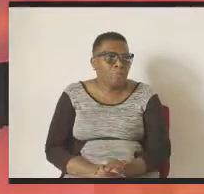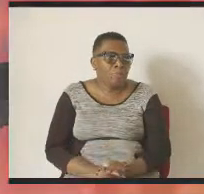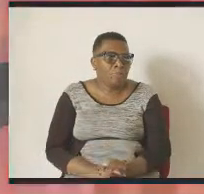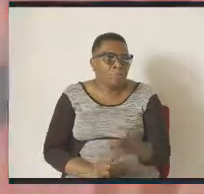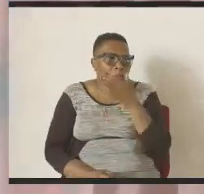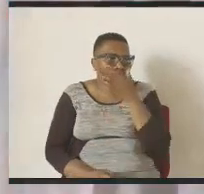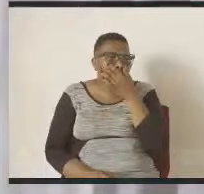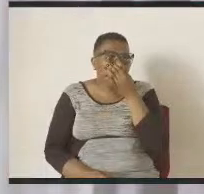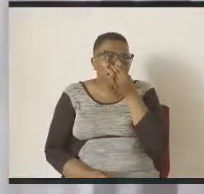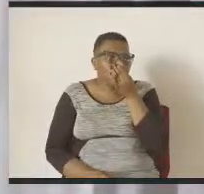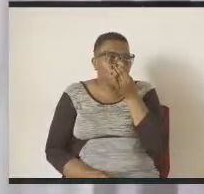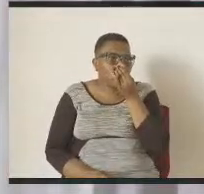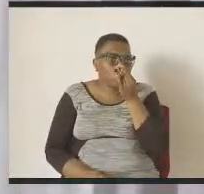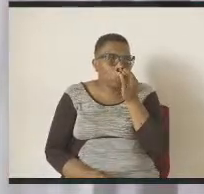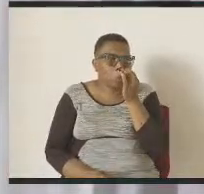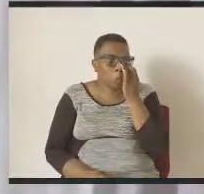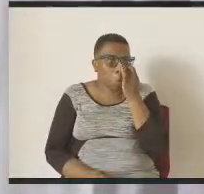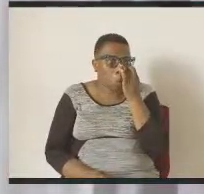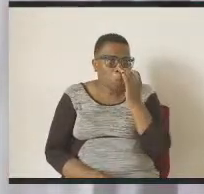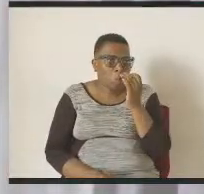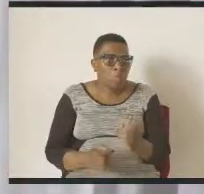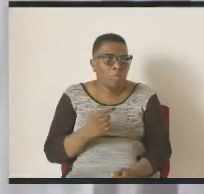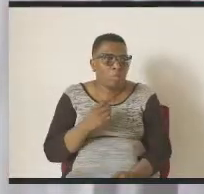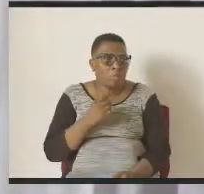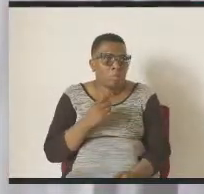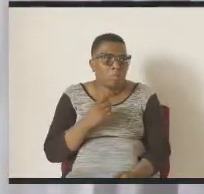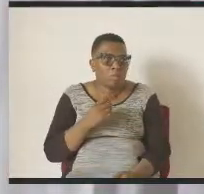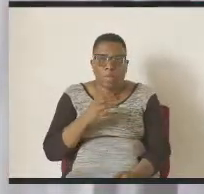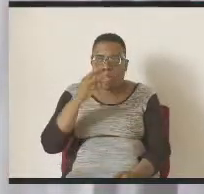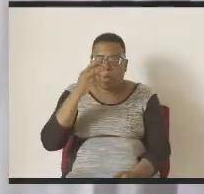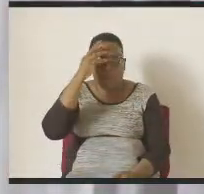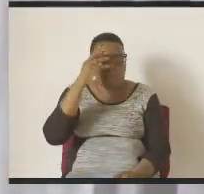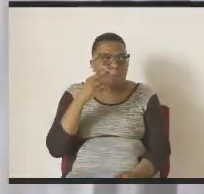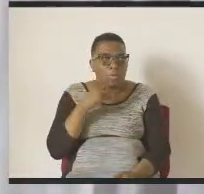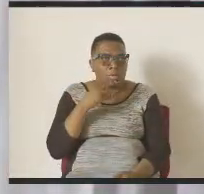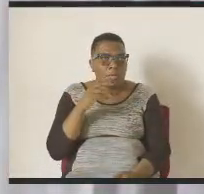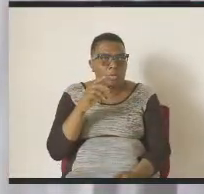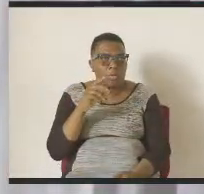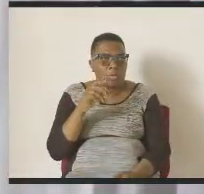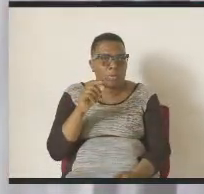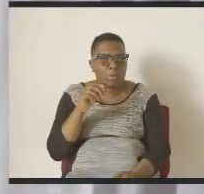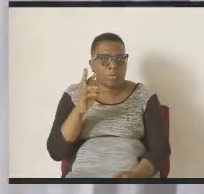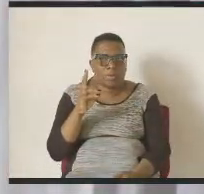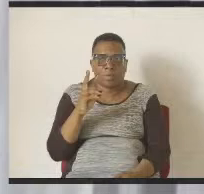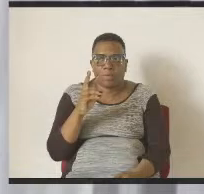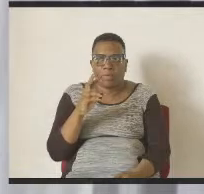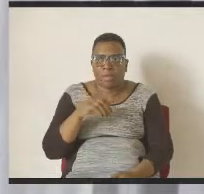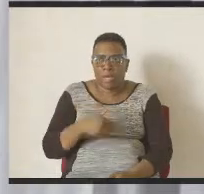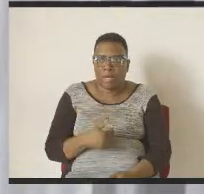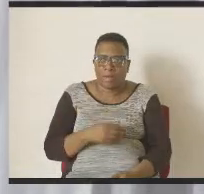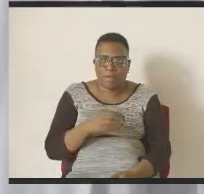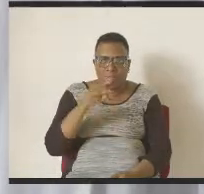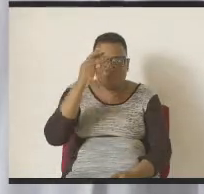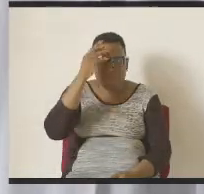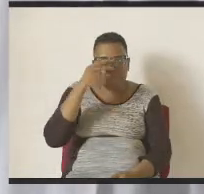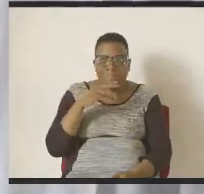instructive. It says there in verse 37, while Jesus was carrying it, it says there